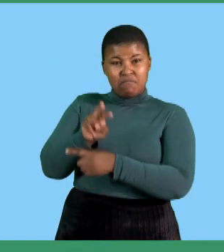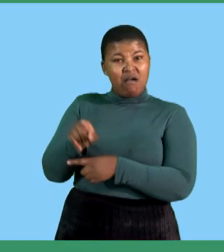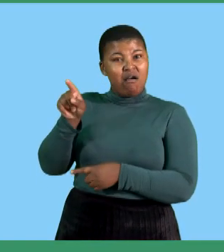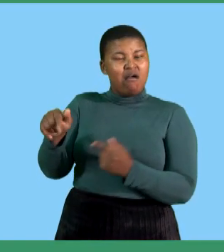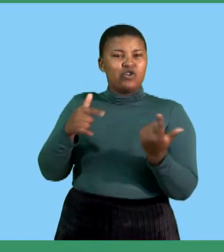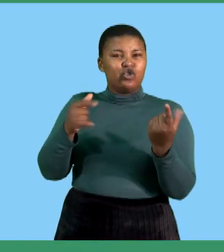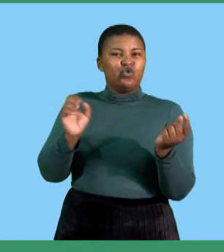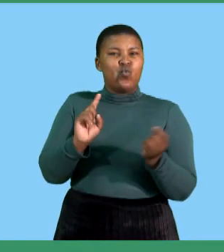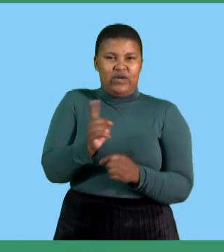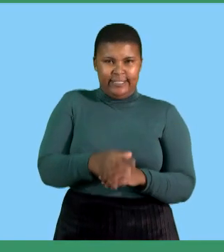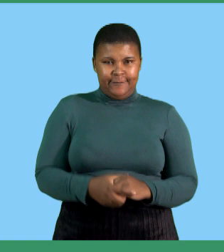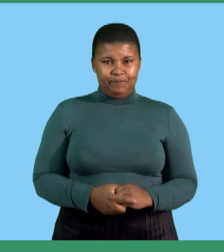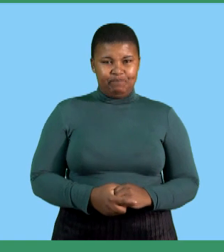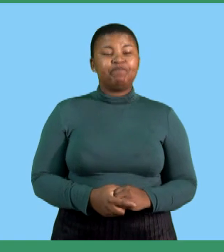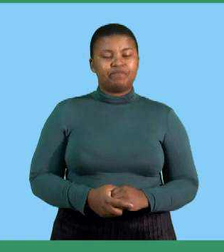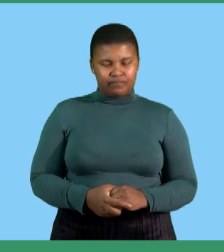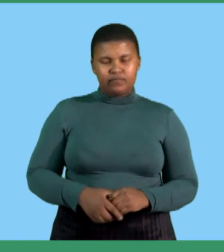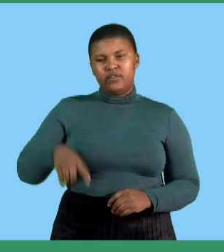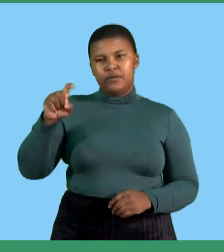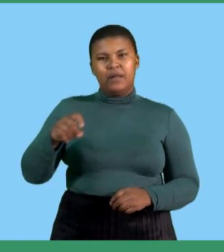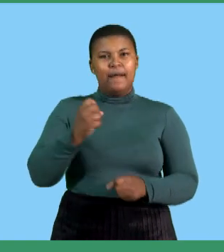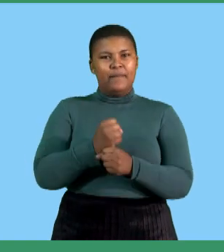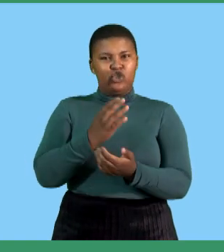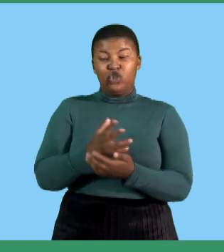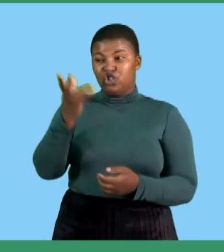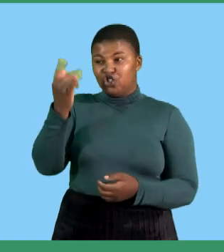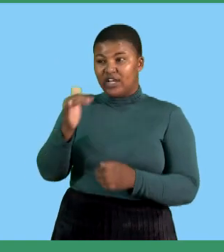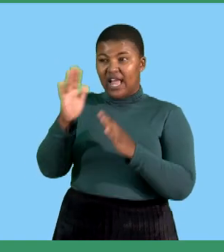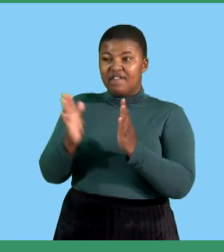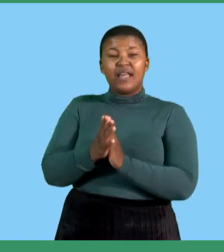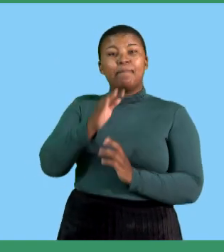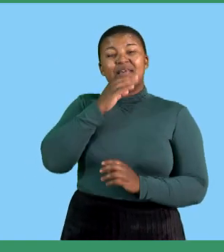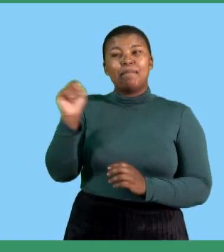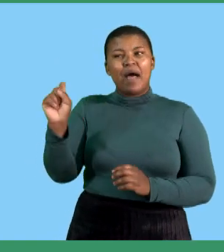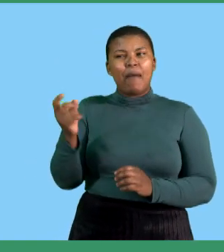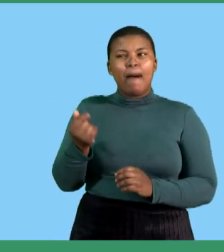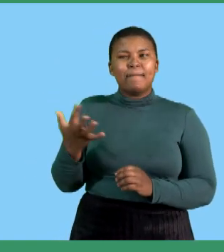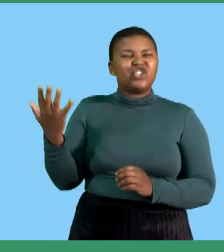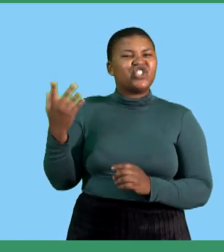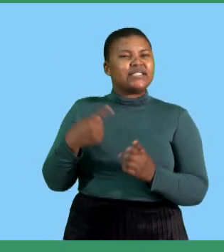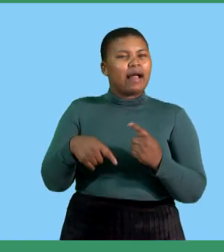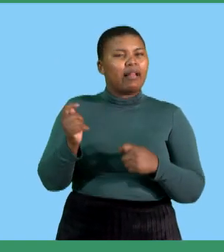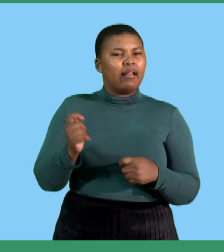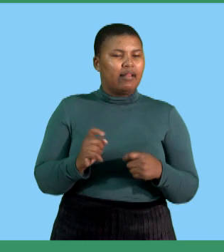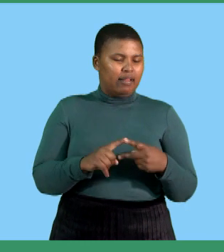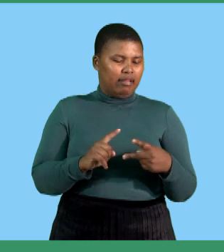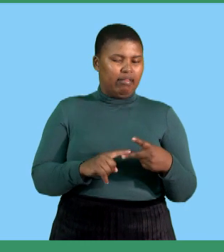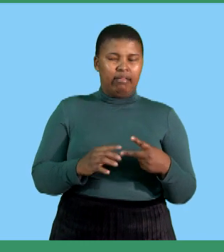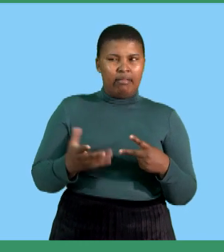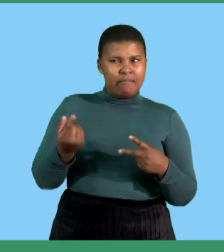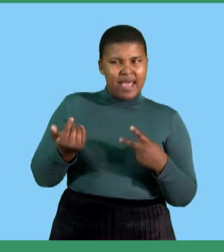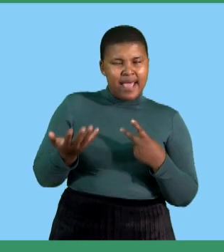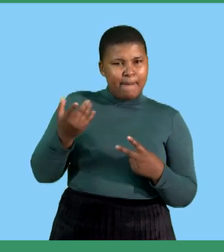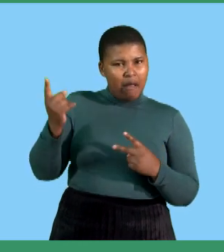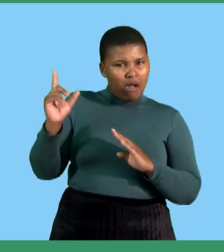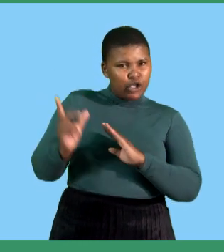the competitors. We want to know what the competitors are doing. So we want to take a look at their pricing strategies.